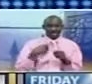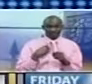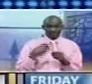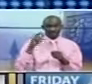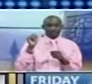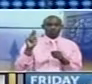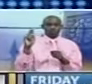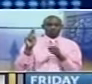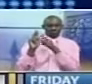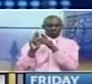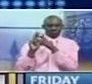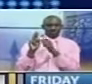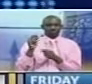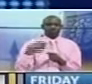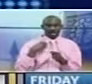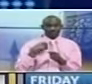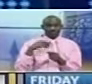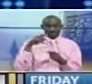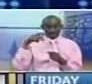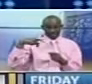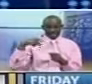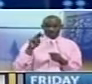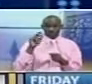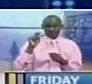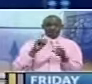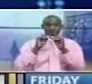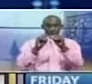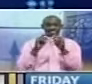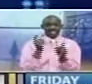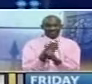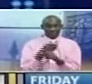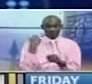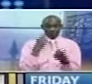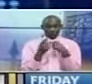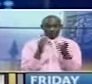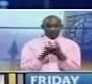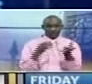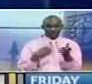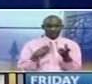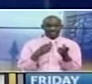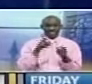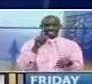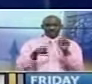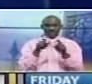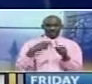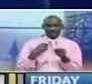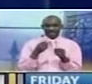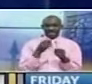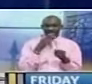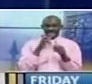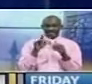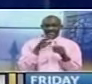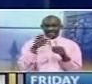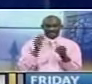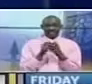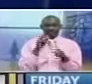boot. Though we have put. As I talked about it one time, we have what we call irregular letter sequences Yes. and